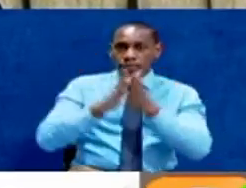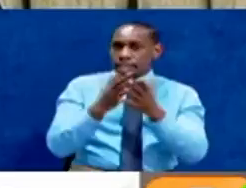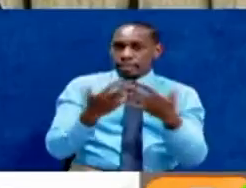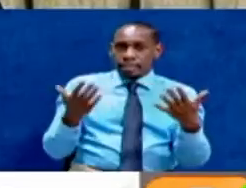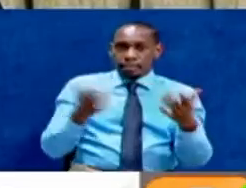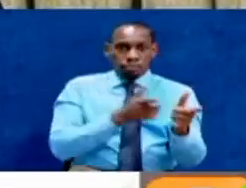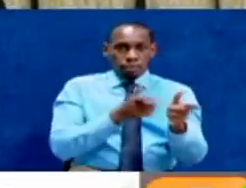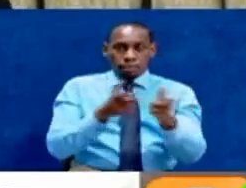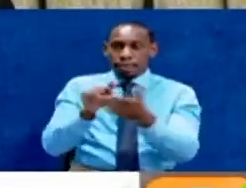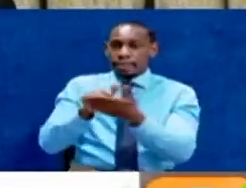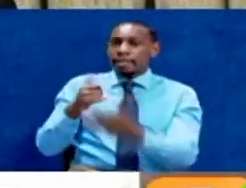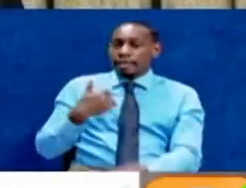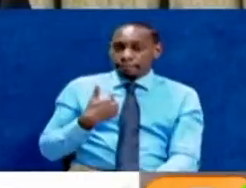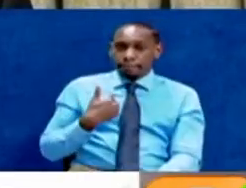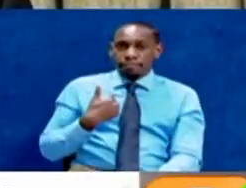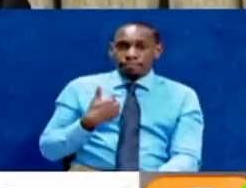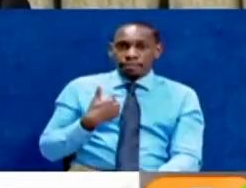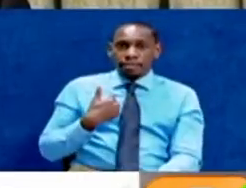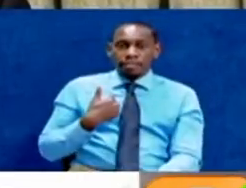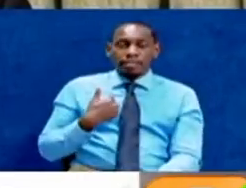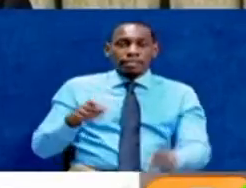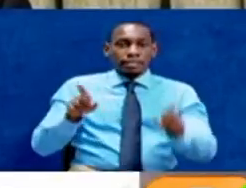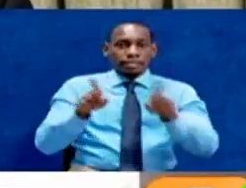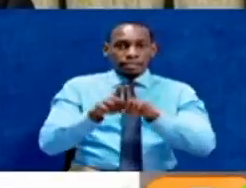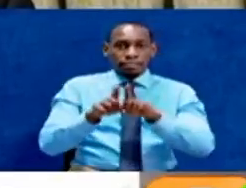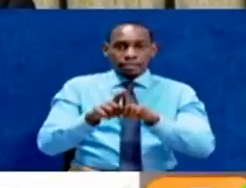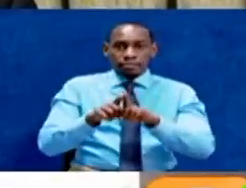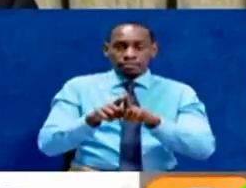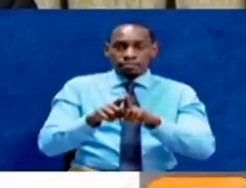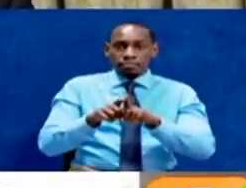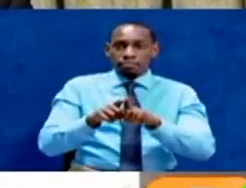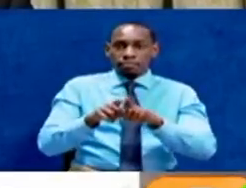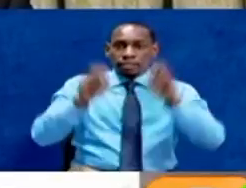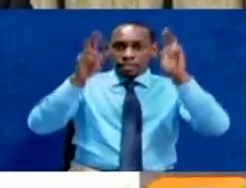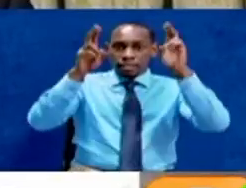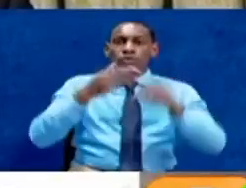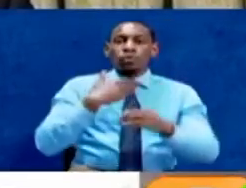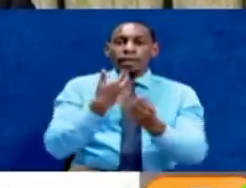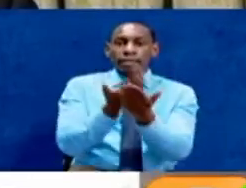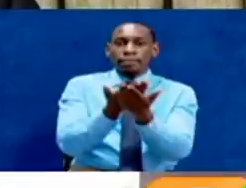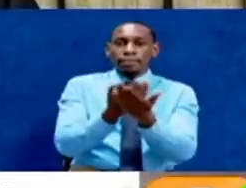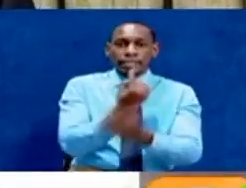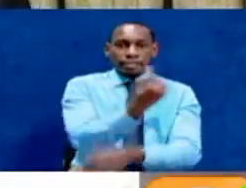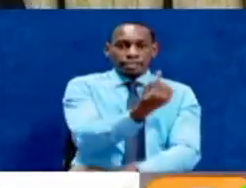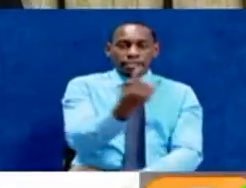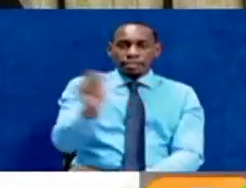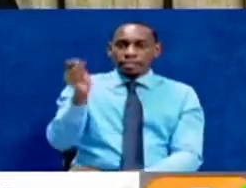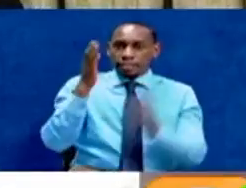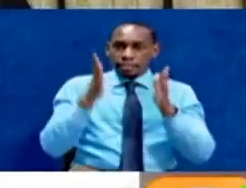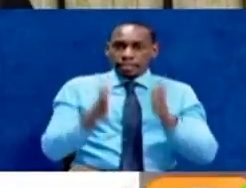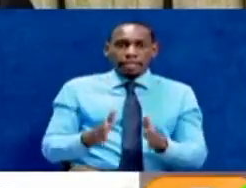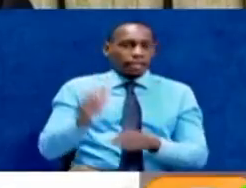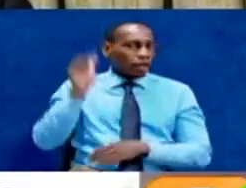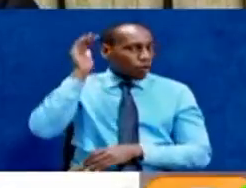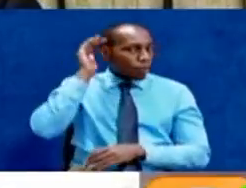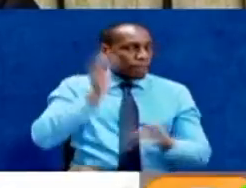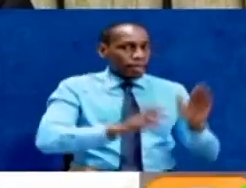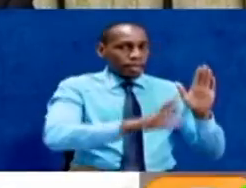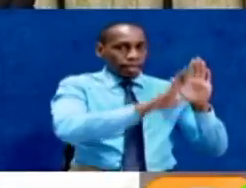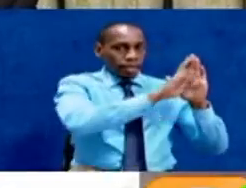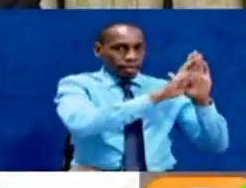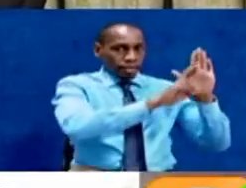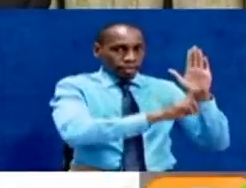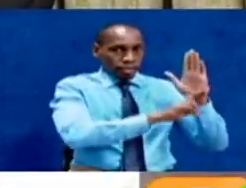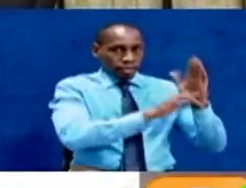kind of guns that we have in this country. And for that matter, I want to plead with every Kenyan to lend to the protocols laid